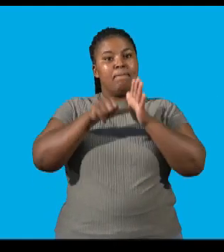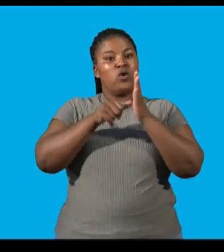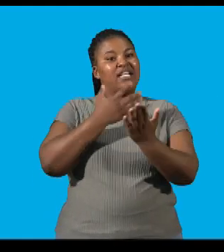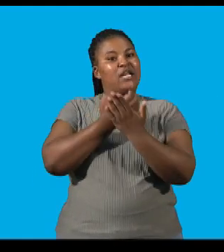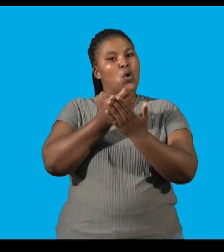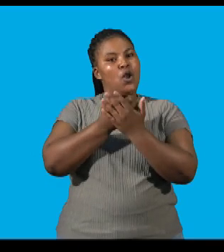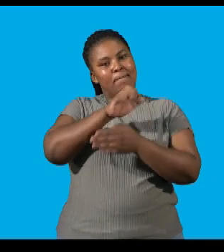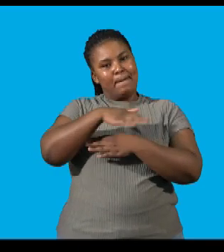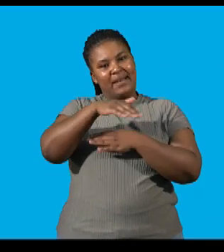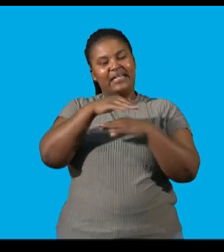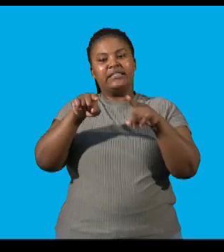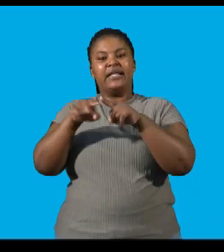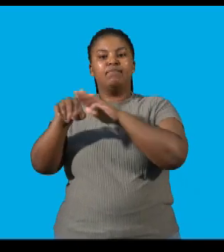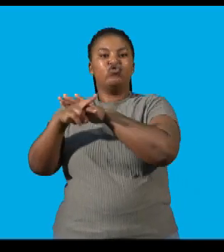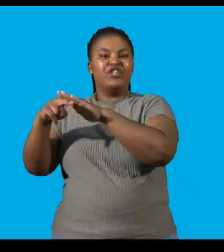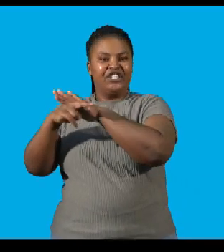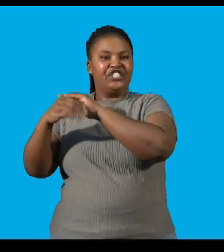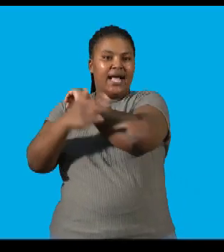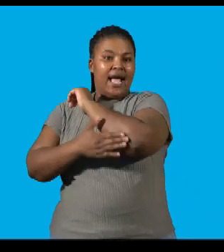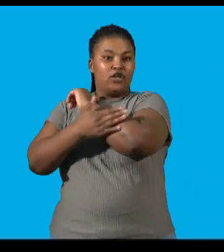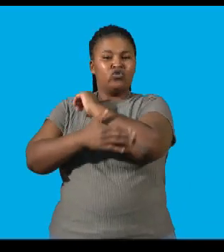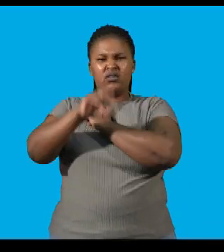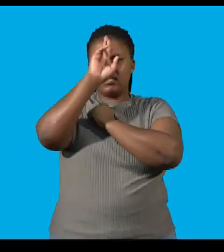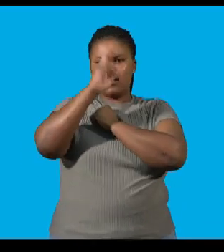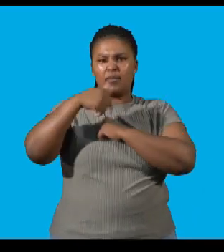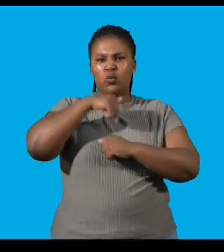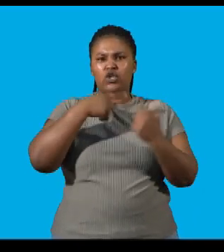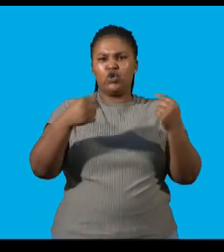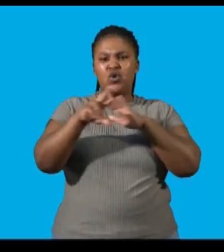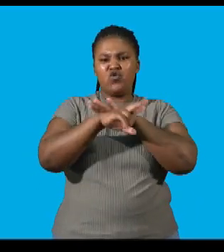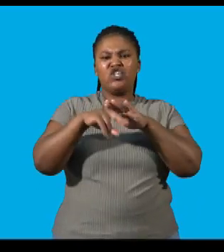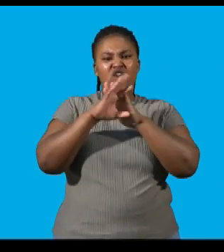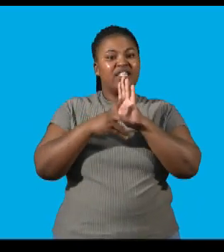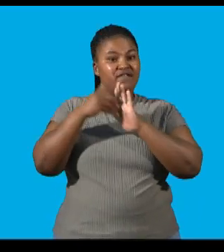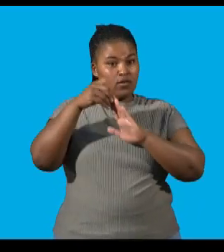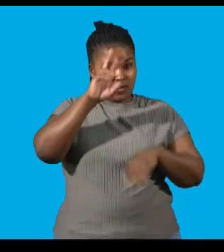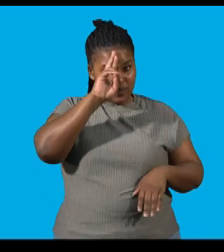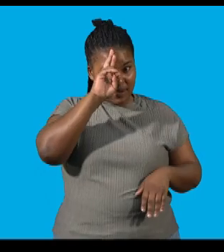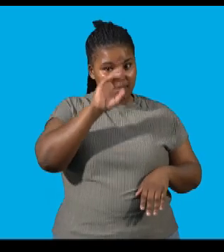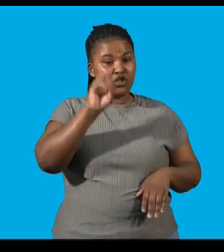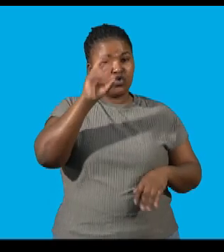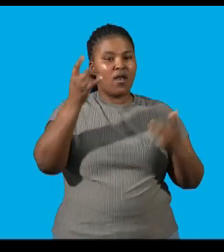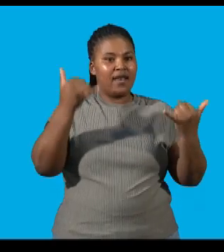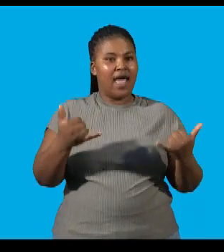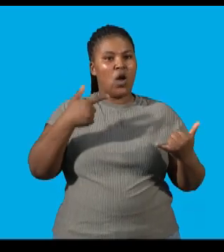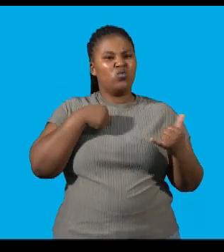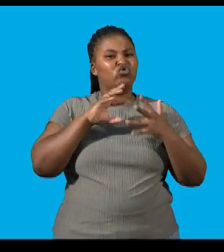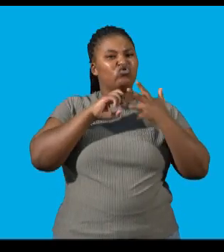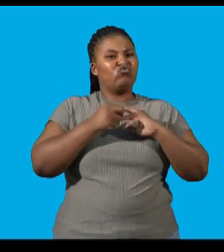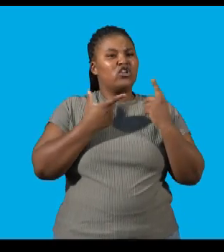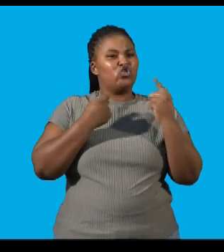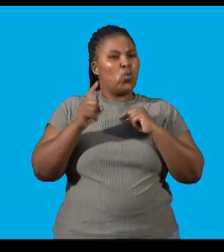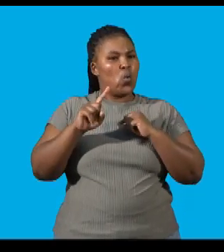important economic hubs and regions in a country. Remember, we are doing regional development. So the idea here is to